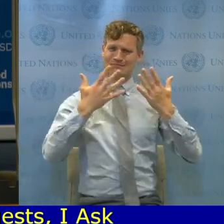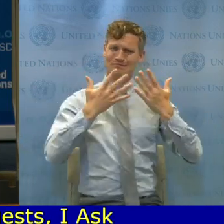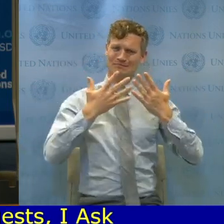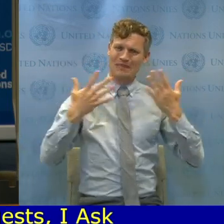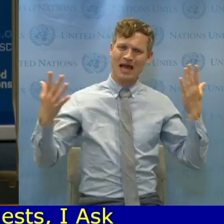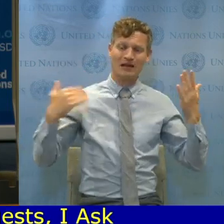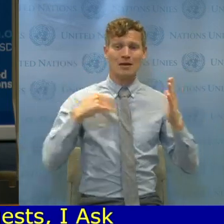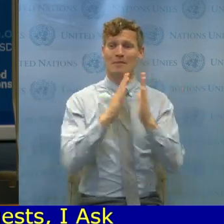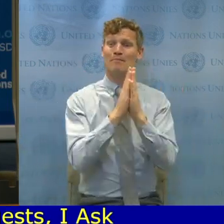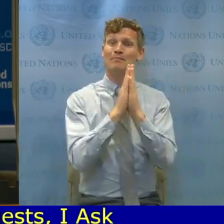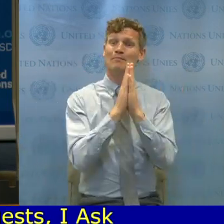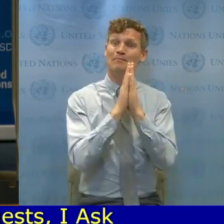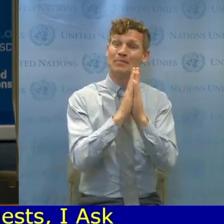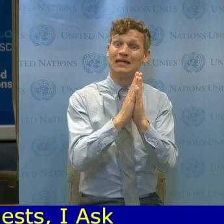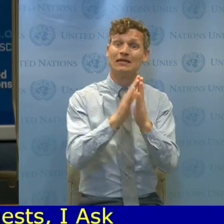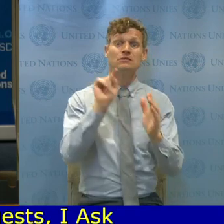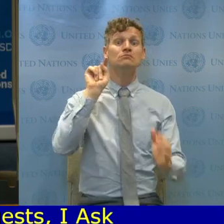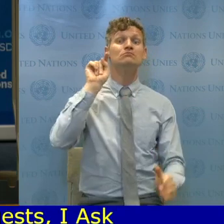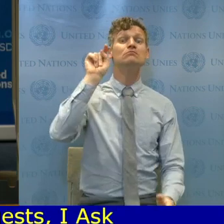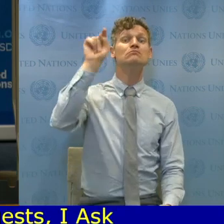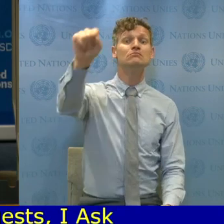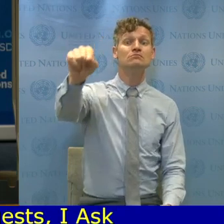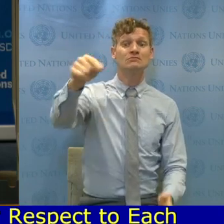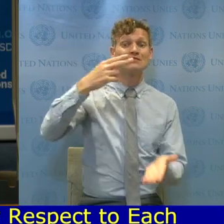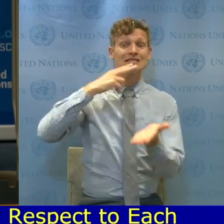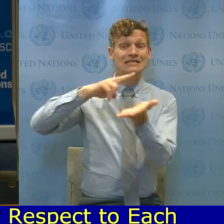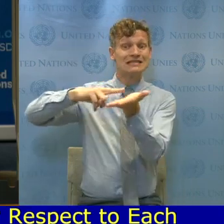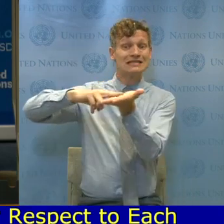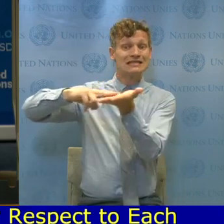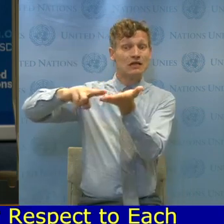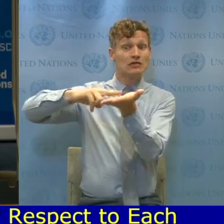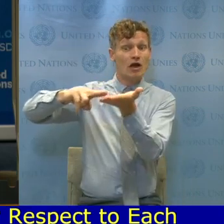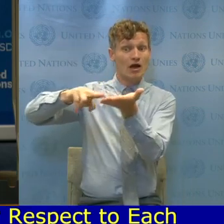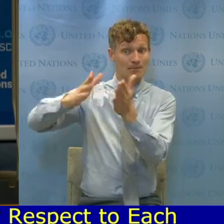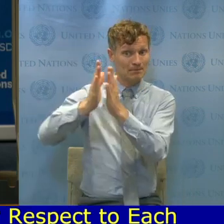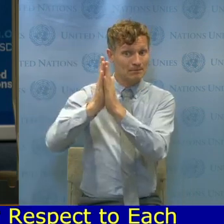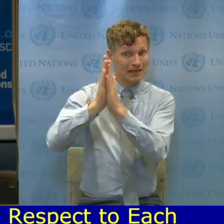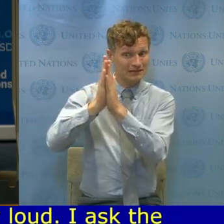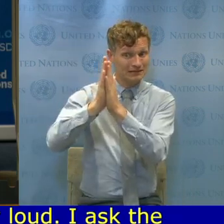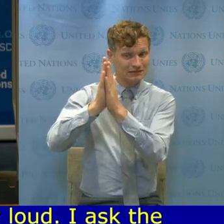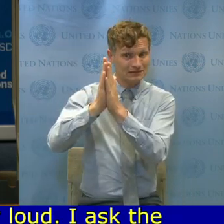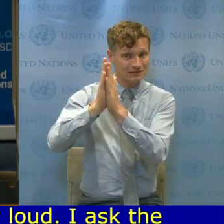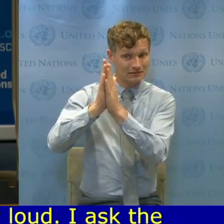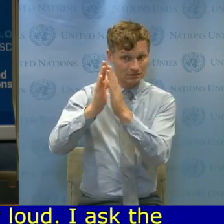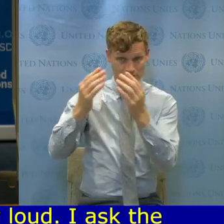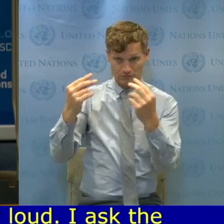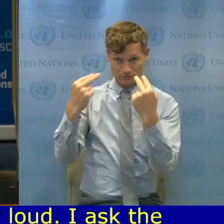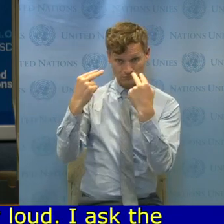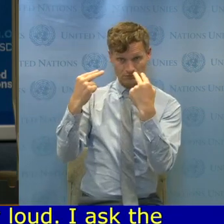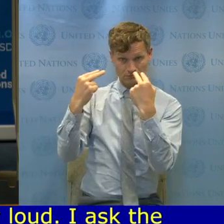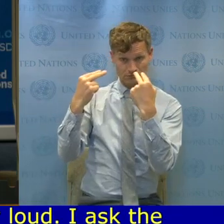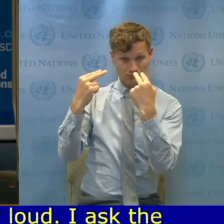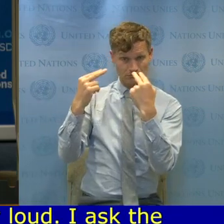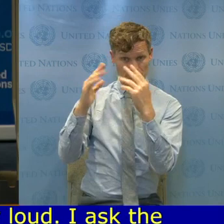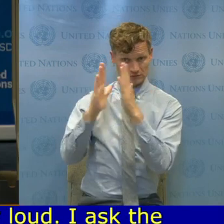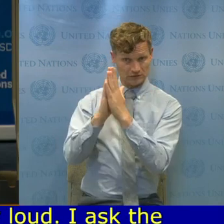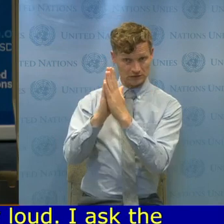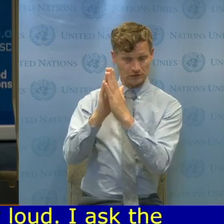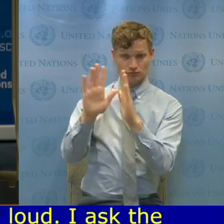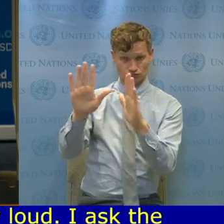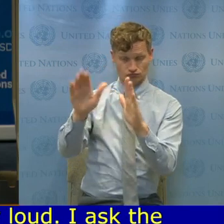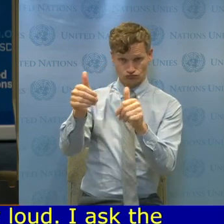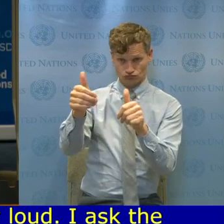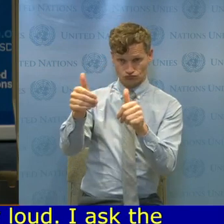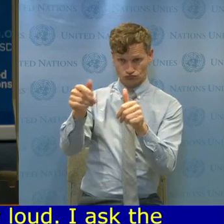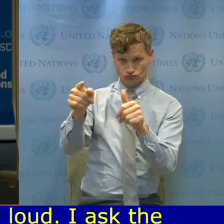room, do you listen to me, please? Do you listen to me, please? The secretariat there? Okay. So